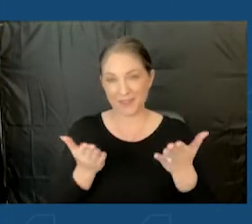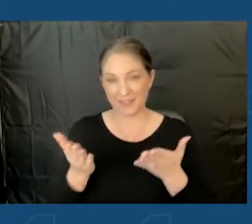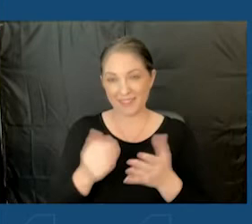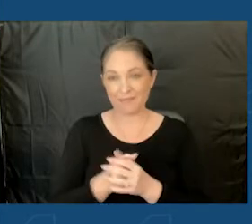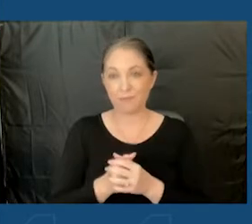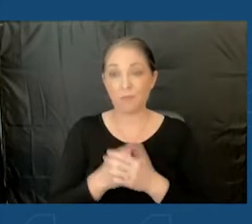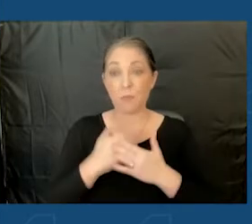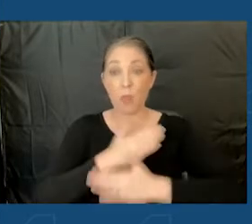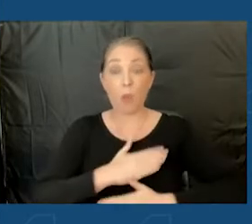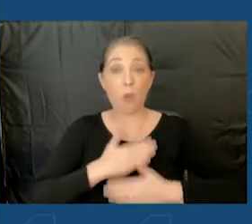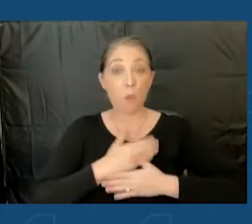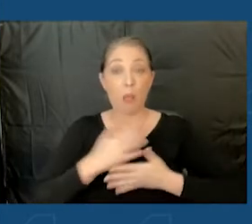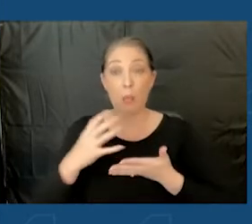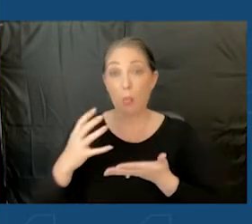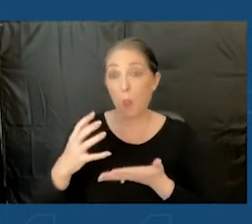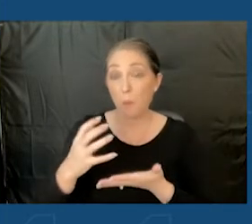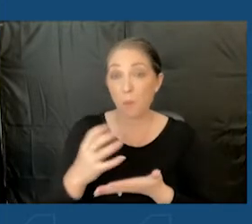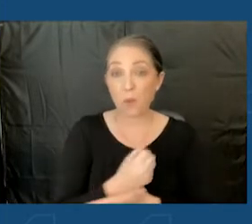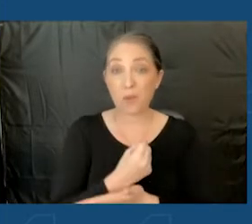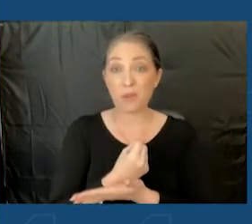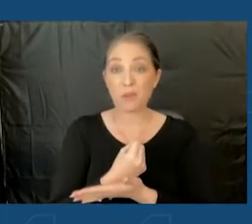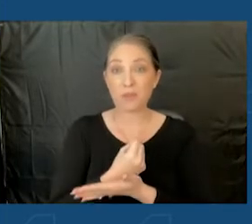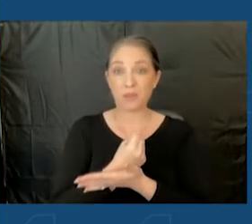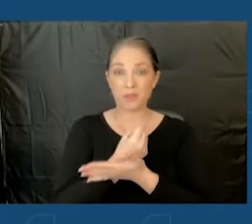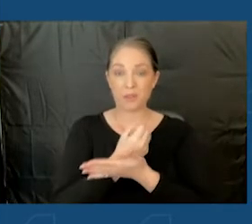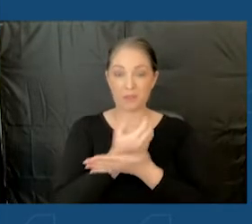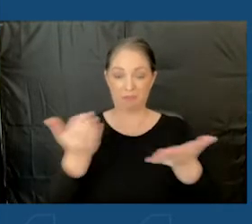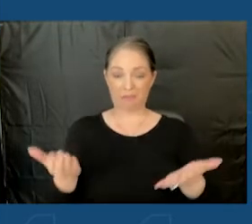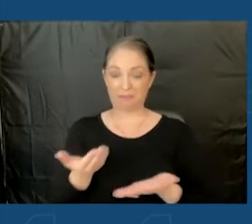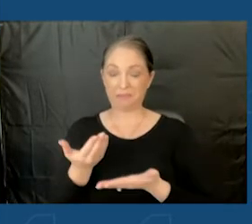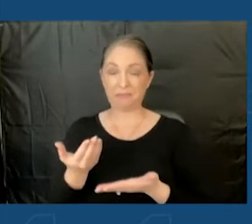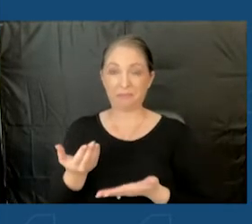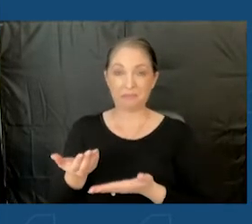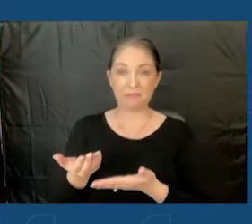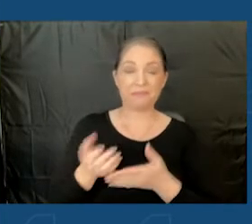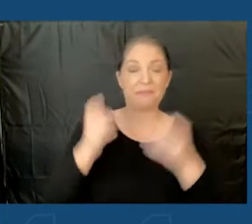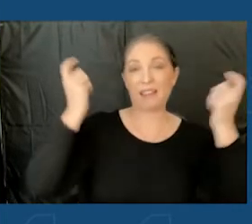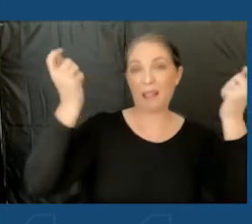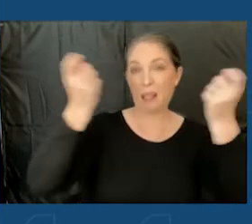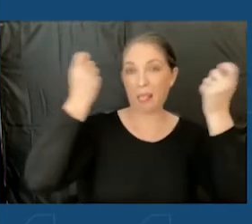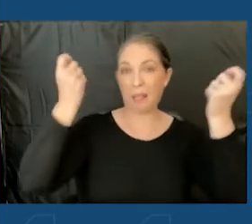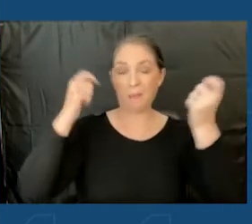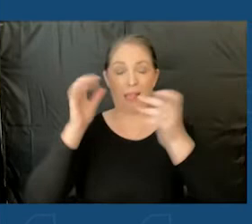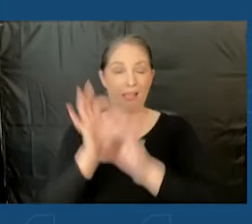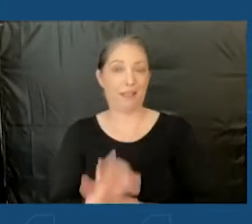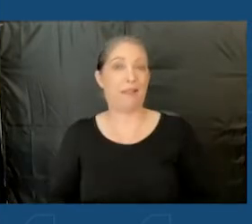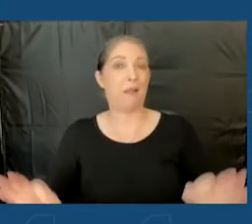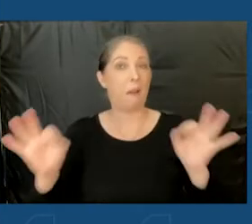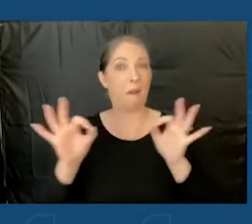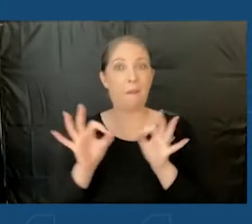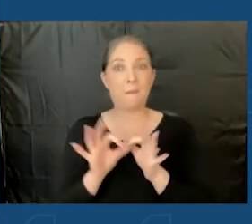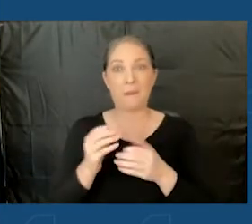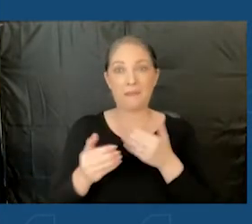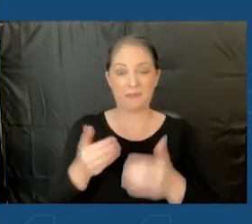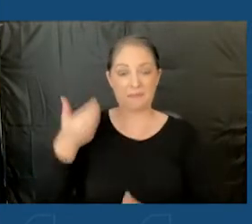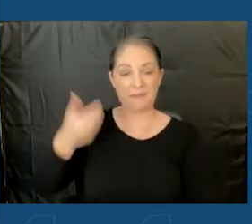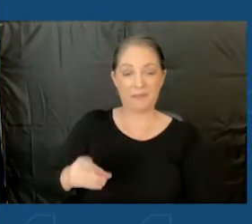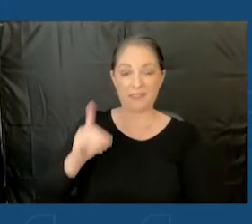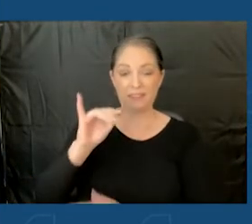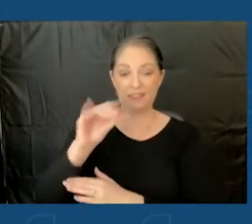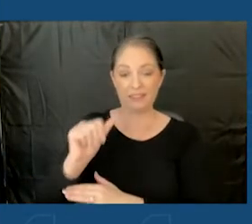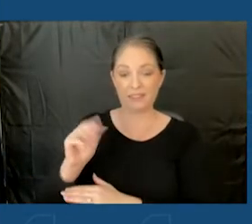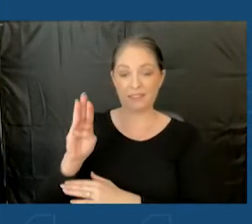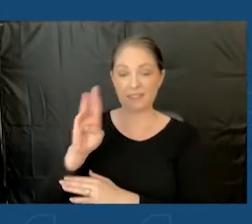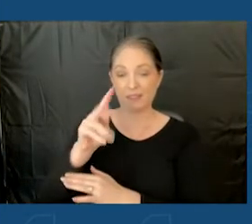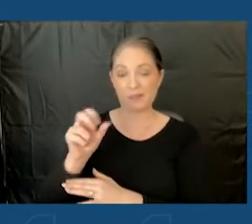the opportunity to be before you today and celebrate such an important occasion. I am Dia Bryant. I lead the Education